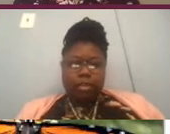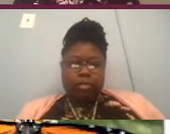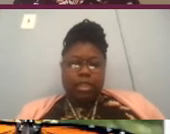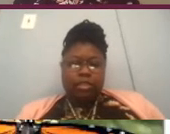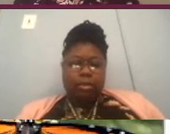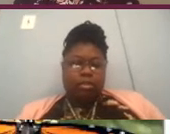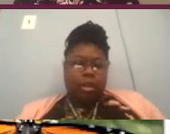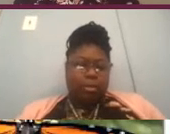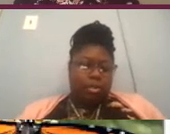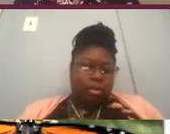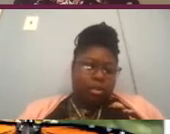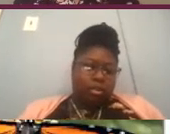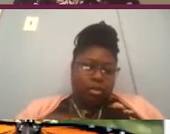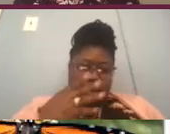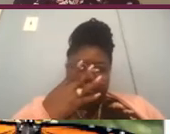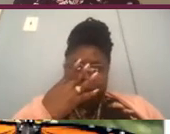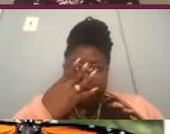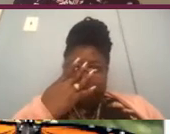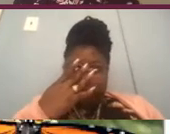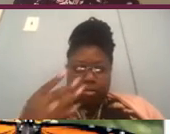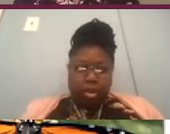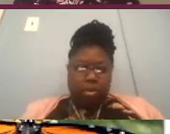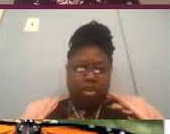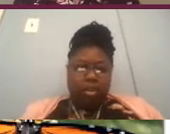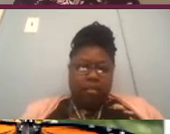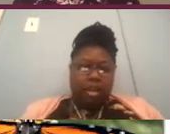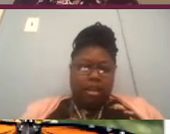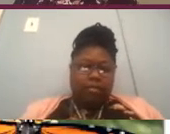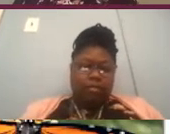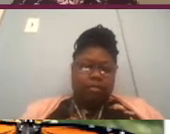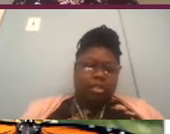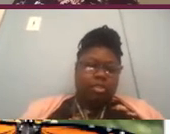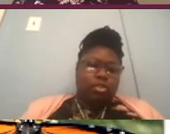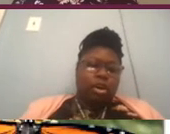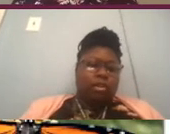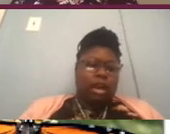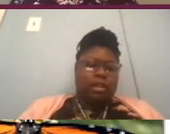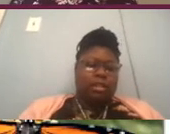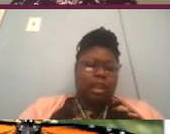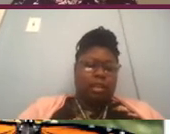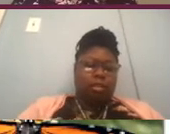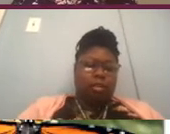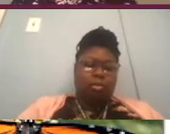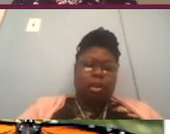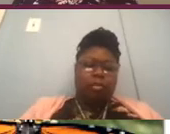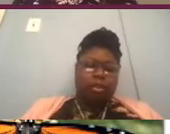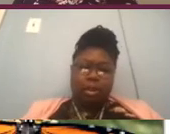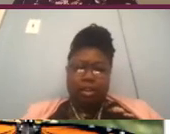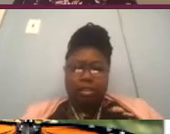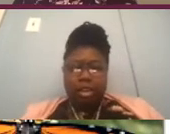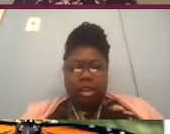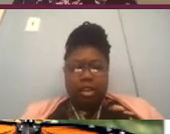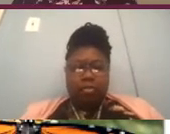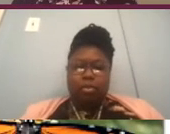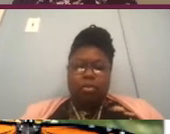The different types of butterfly between male and female. So the male butterfly will have two small dots at the lower part of their